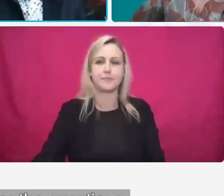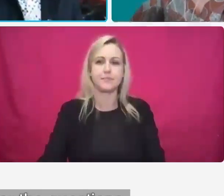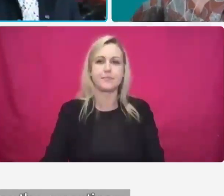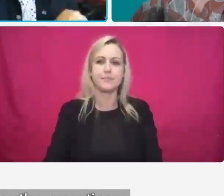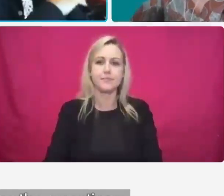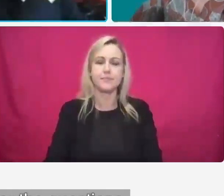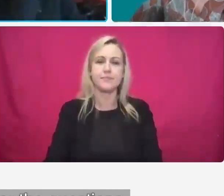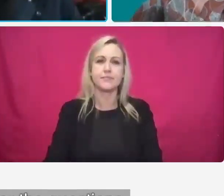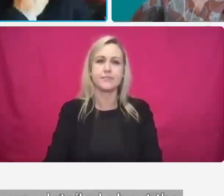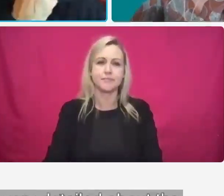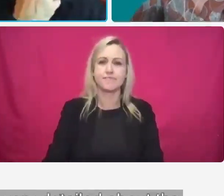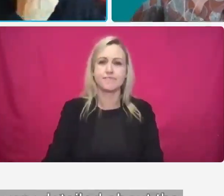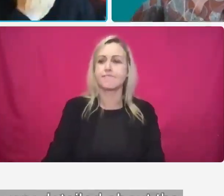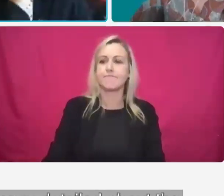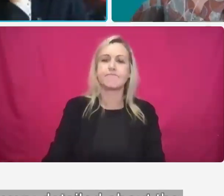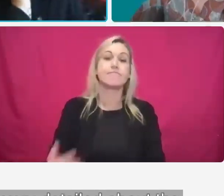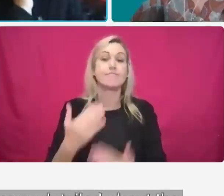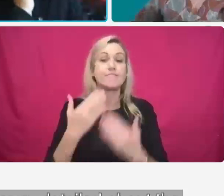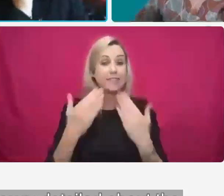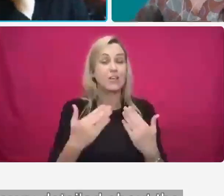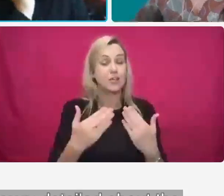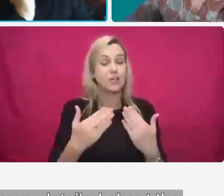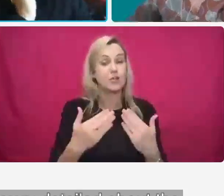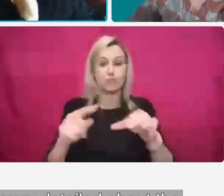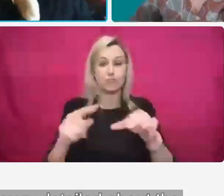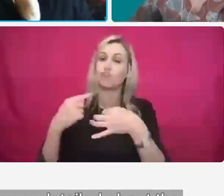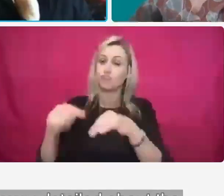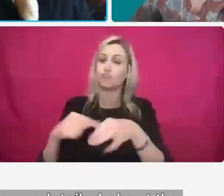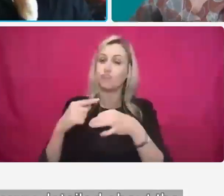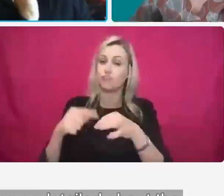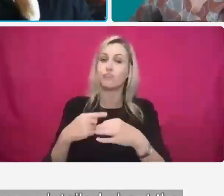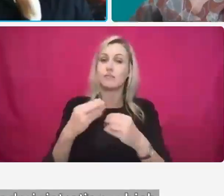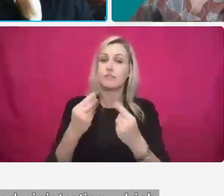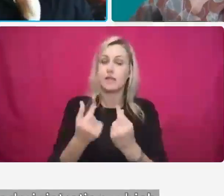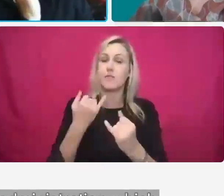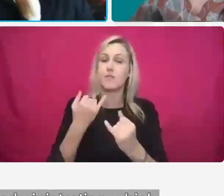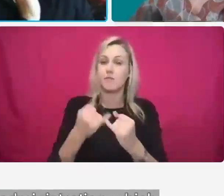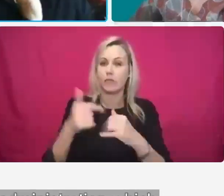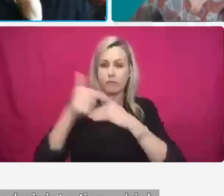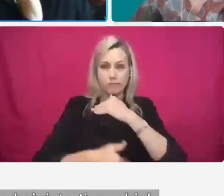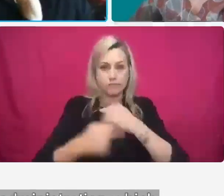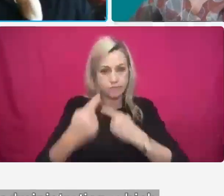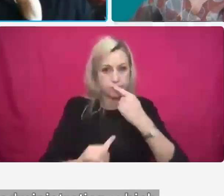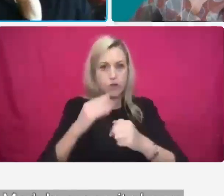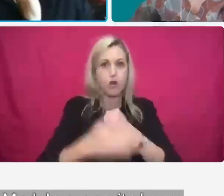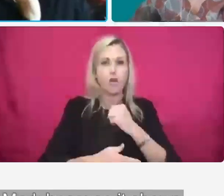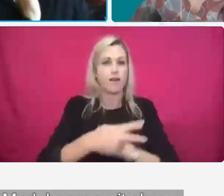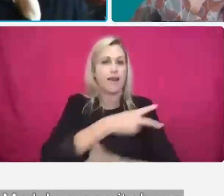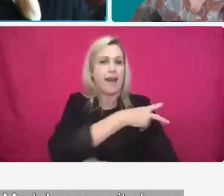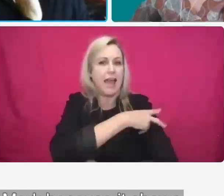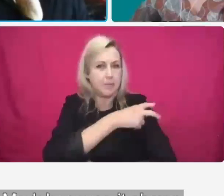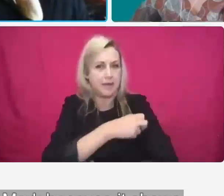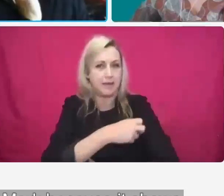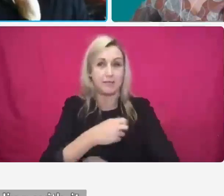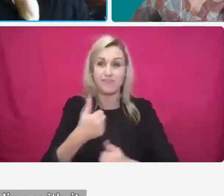Yeah. So thanks for the questions. There are some that are very detailed about the kind of mechanics of administration, which actually pleases